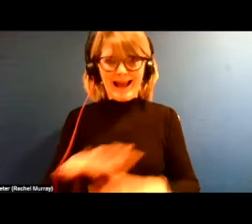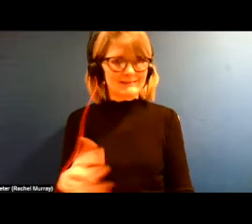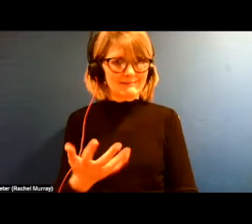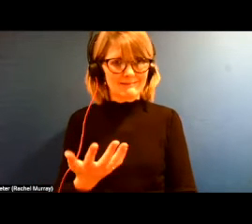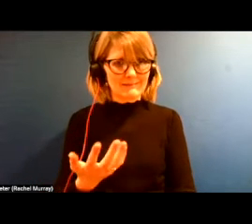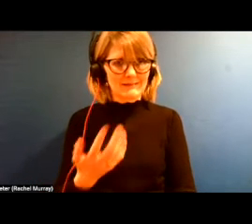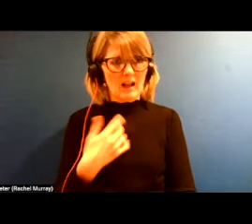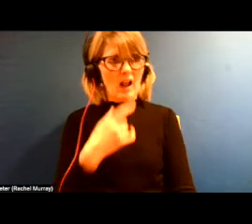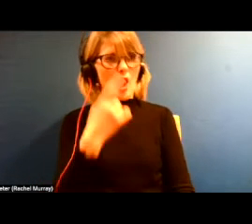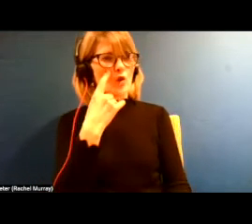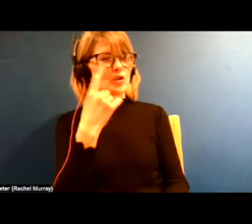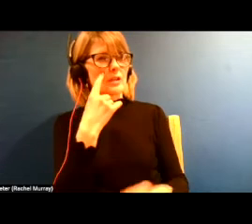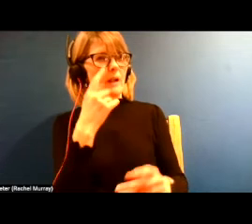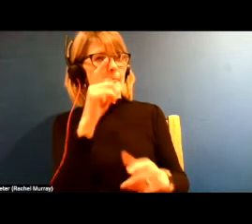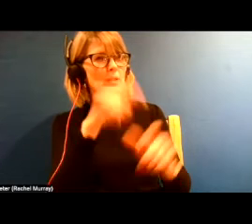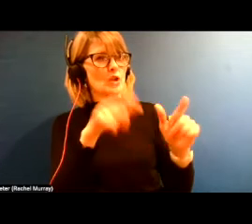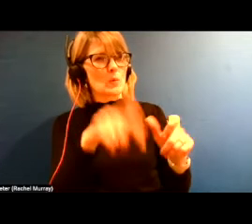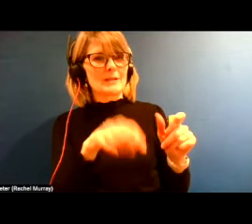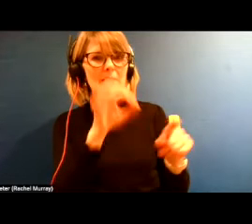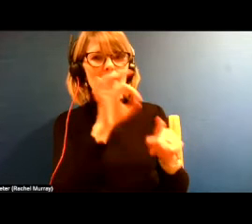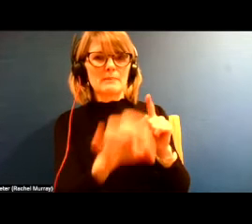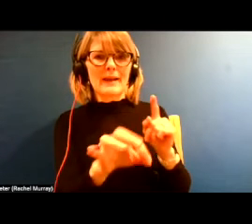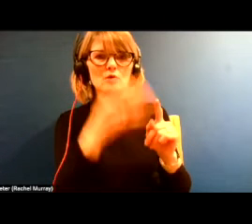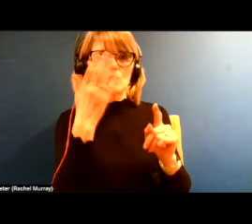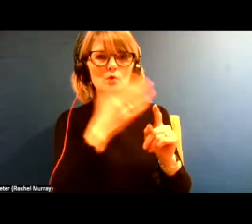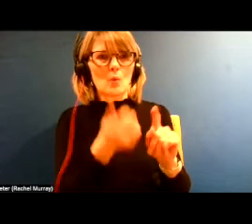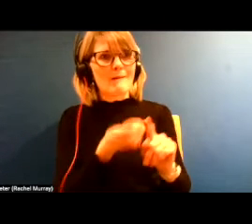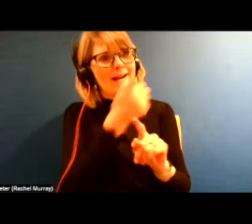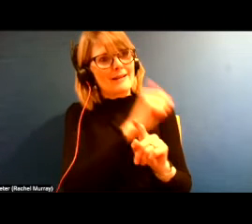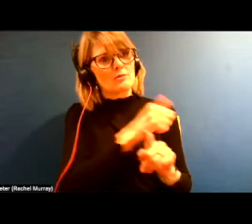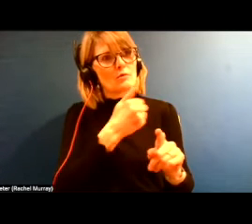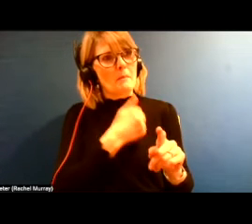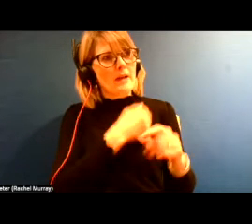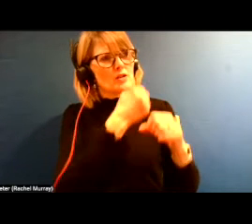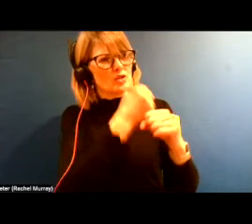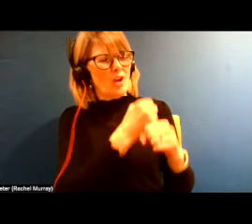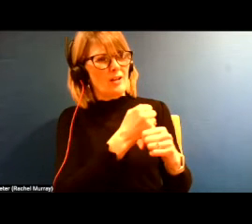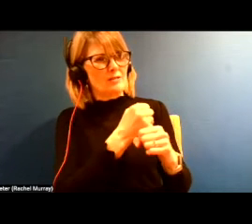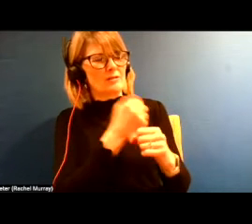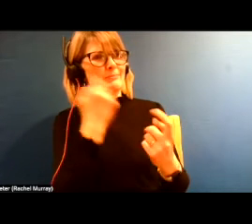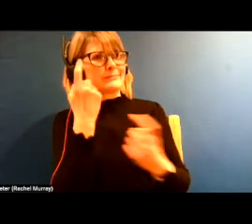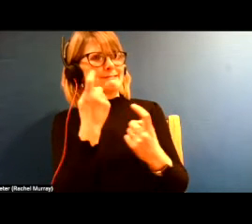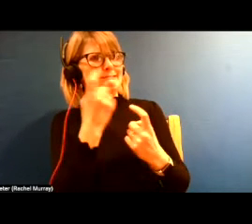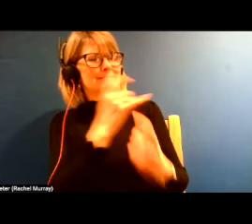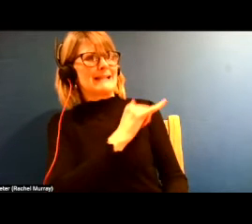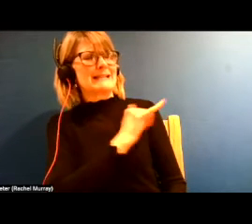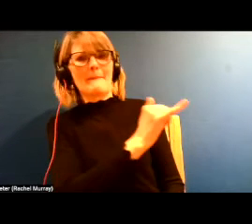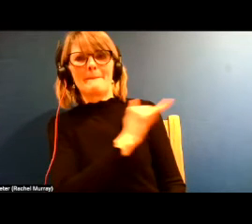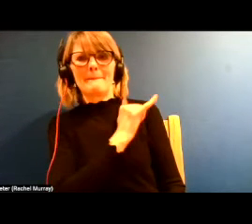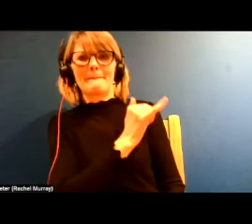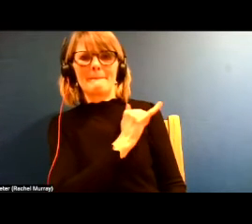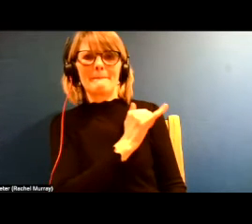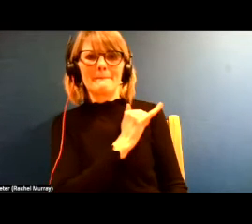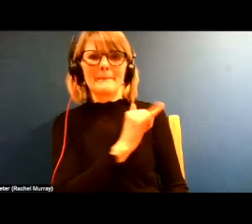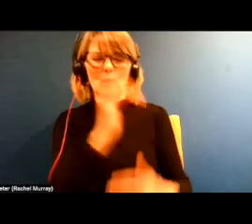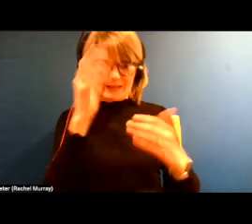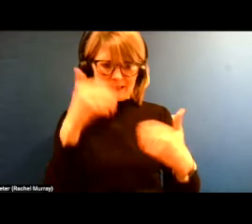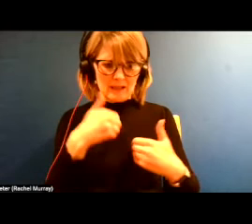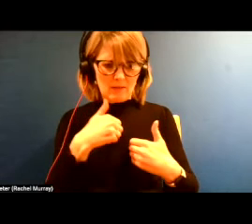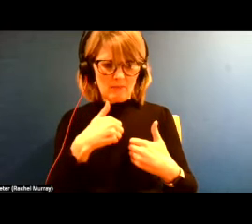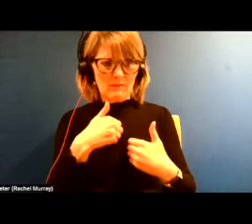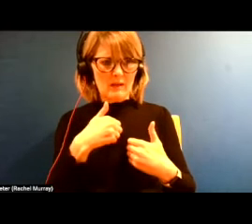my church and tried to understand how they and I had the same condition. How they seemed quite different to me, neither